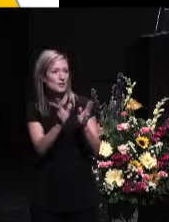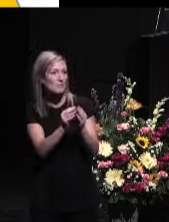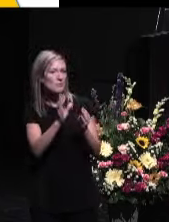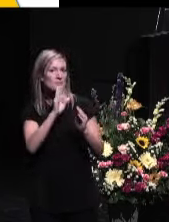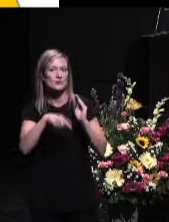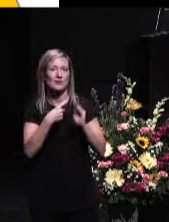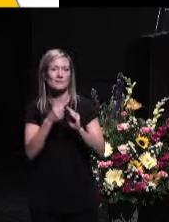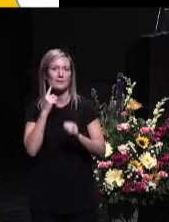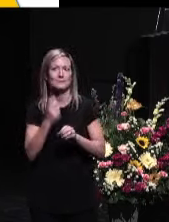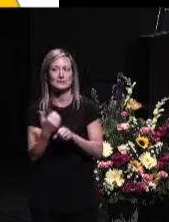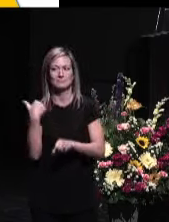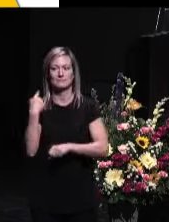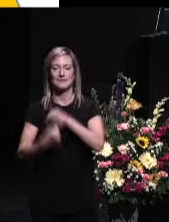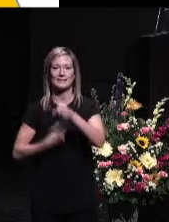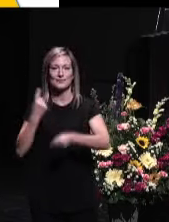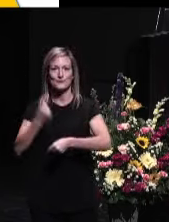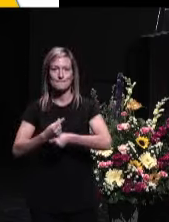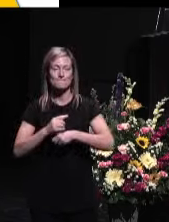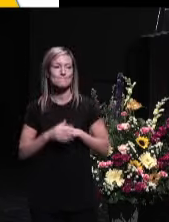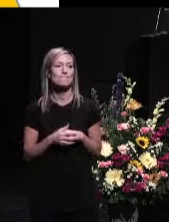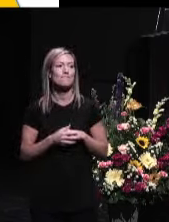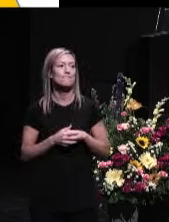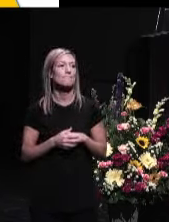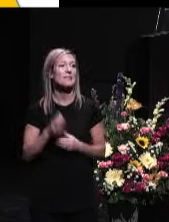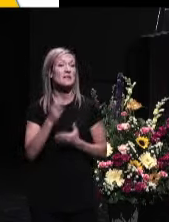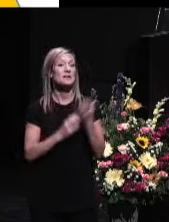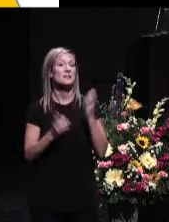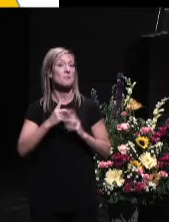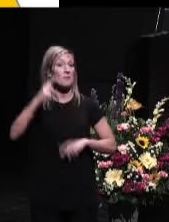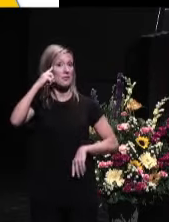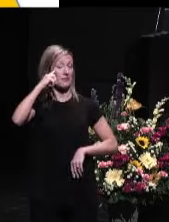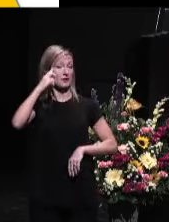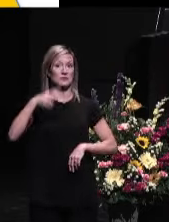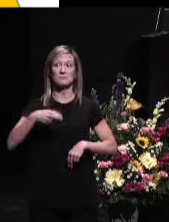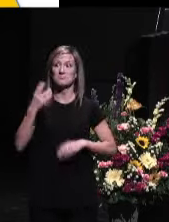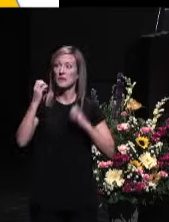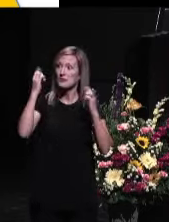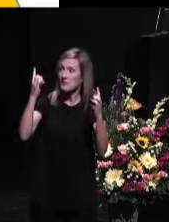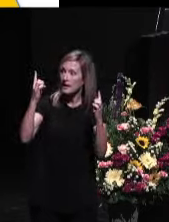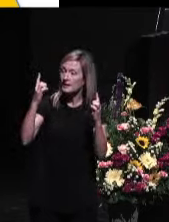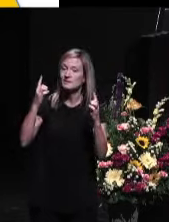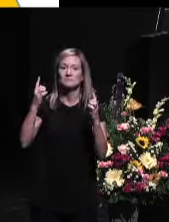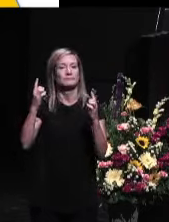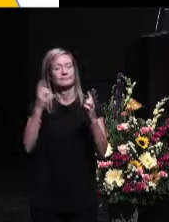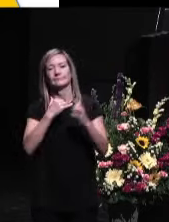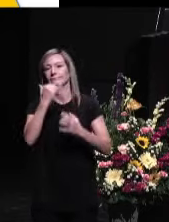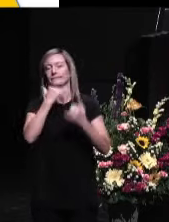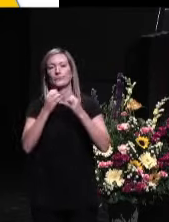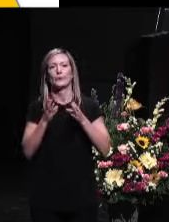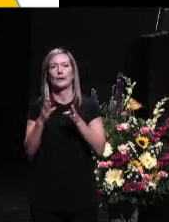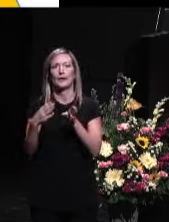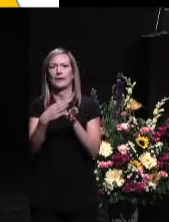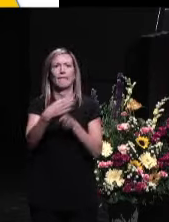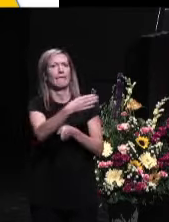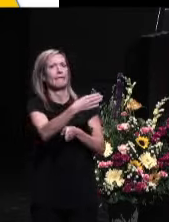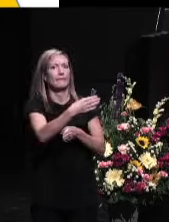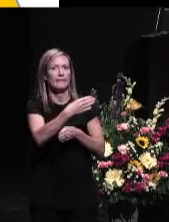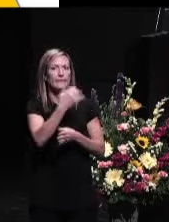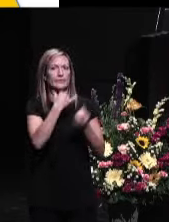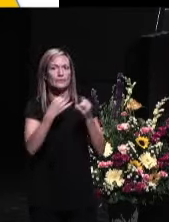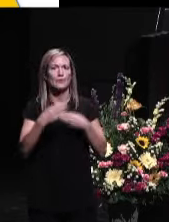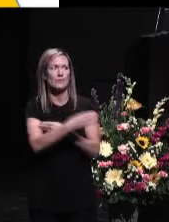for the last year. Some people would argue that higher ed is or has missed the mark. You know, it's that critical kind of cynical